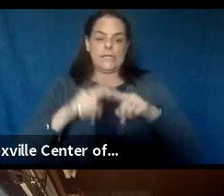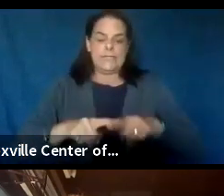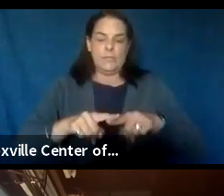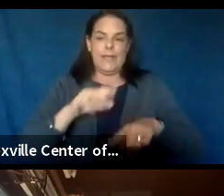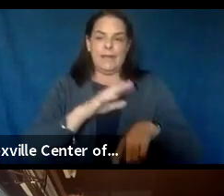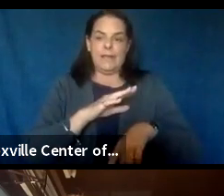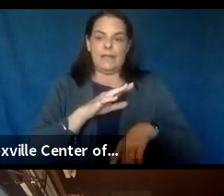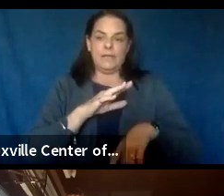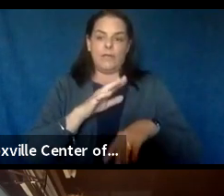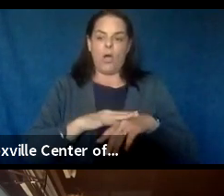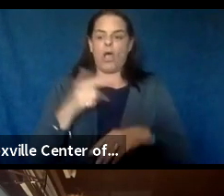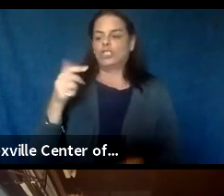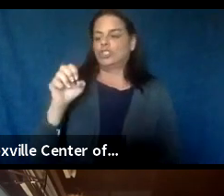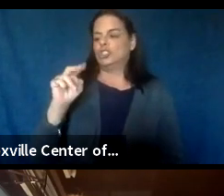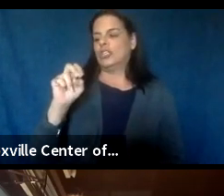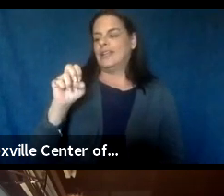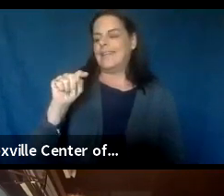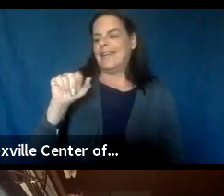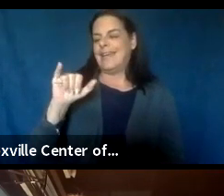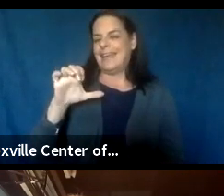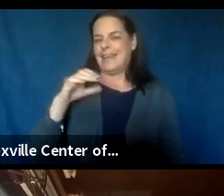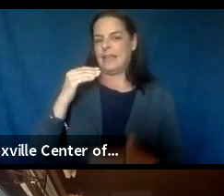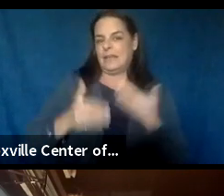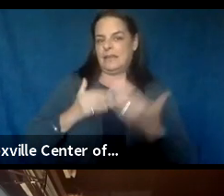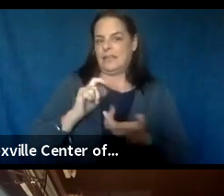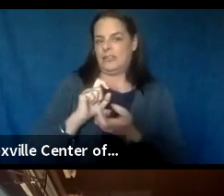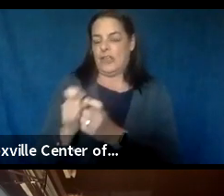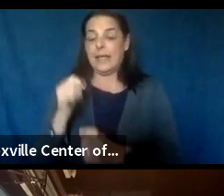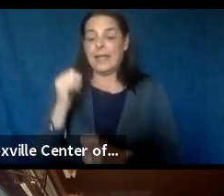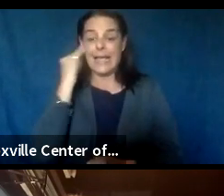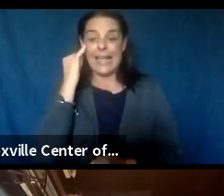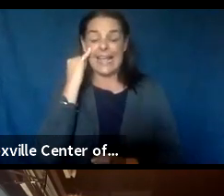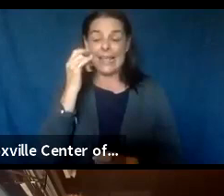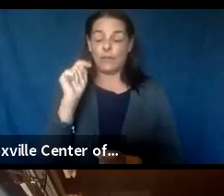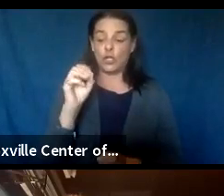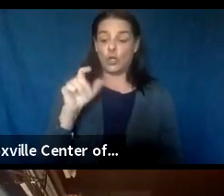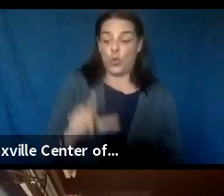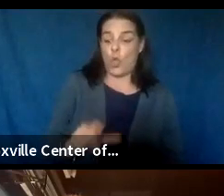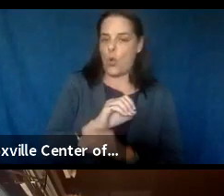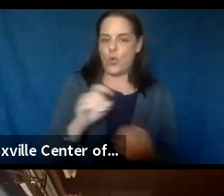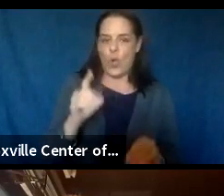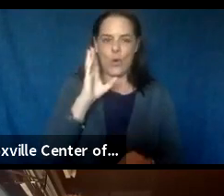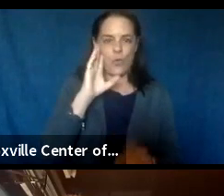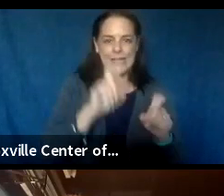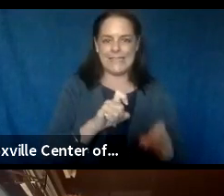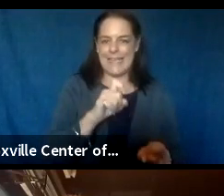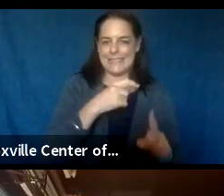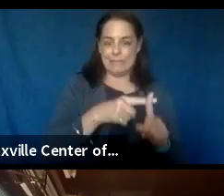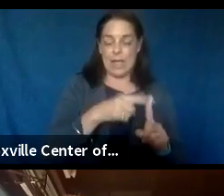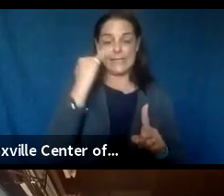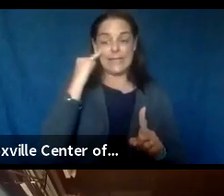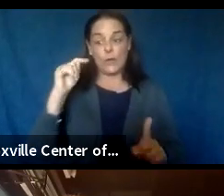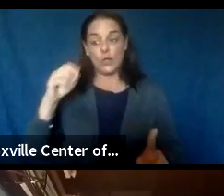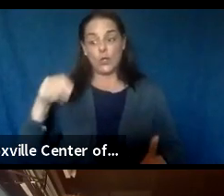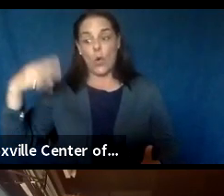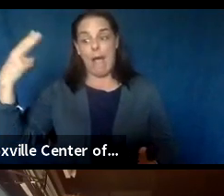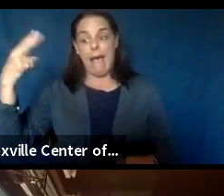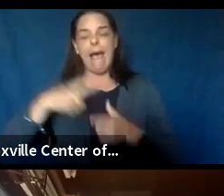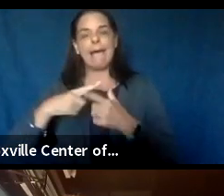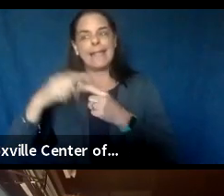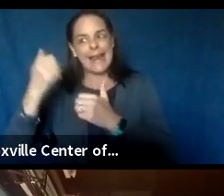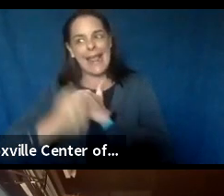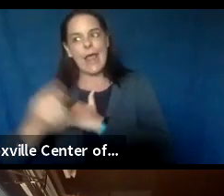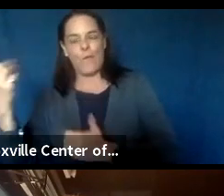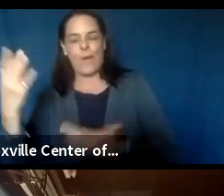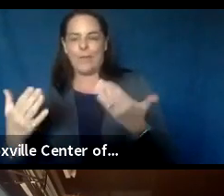amplification of the genetic sequences. And if the amplification is too low, no one will test positive. And if it is too high, then everyone might